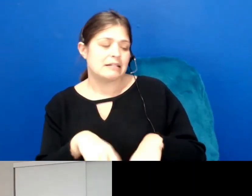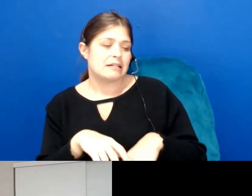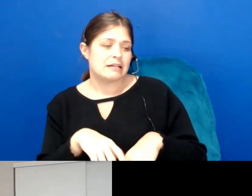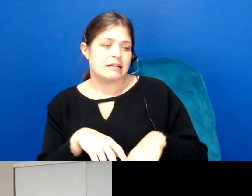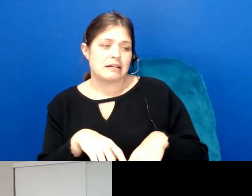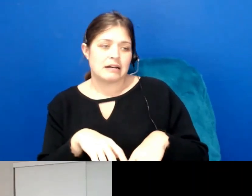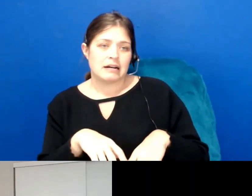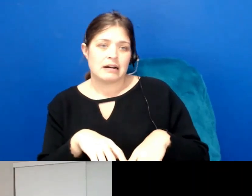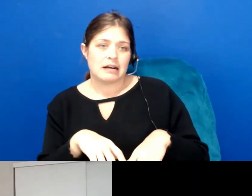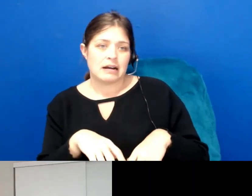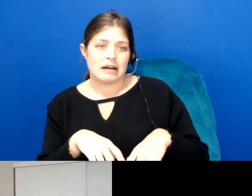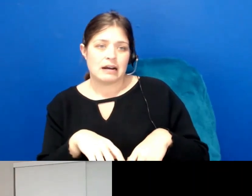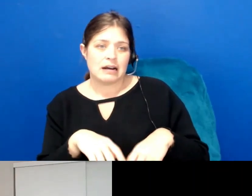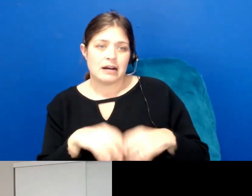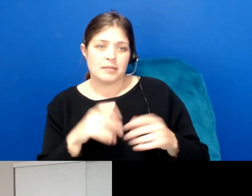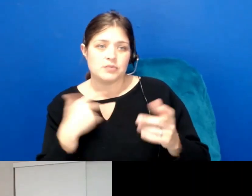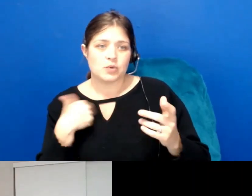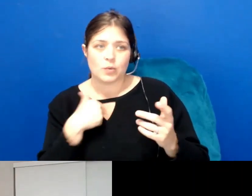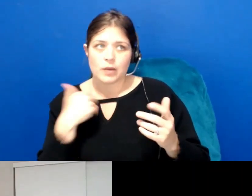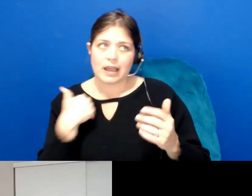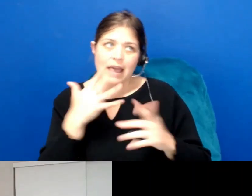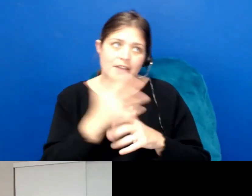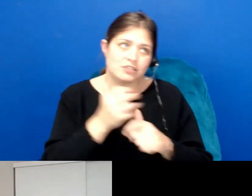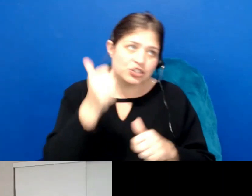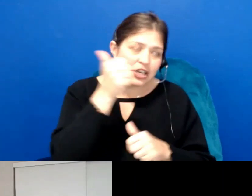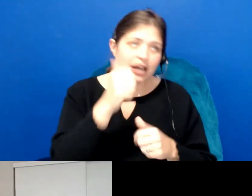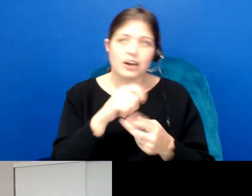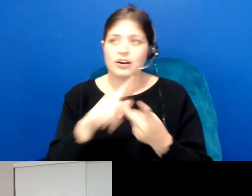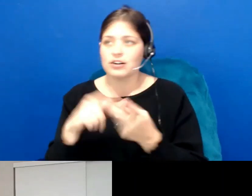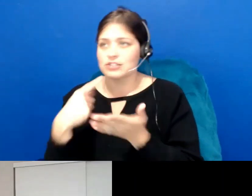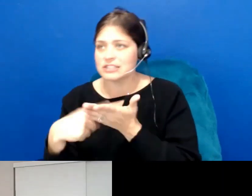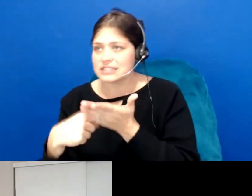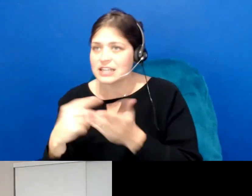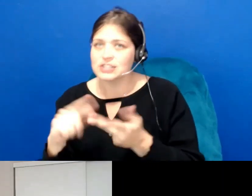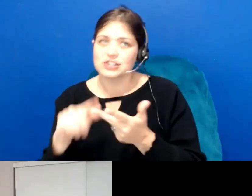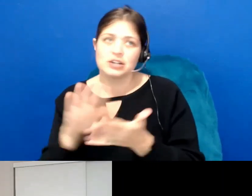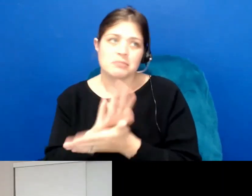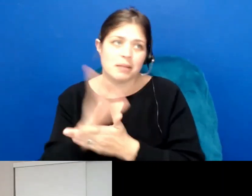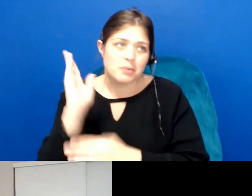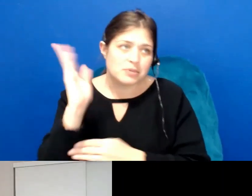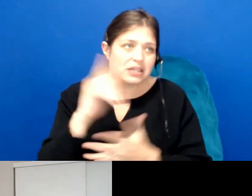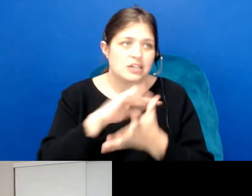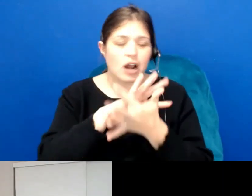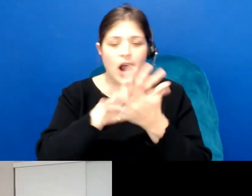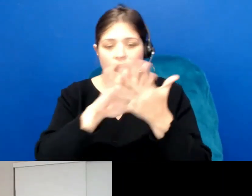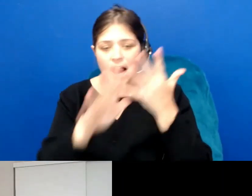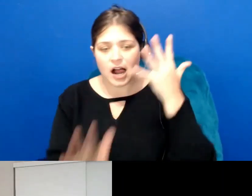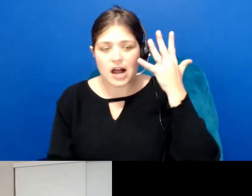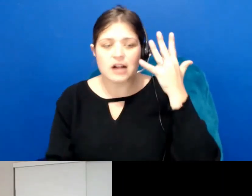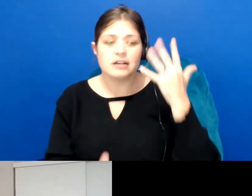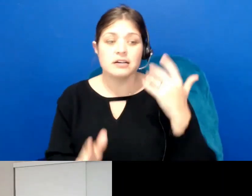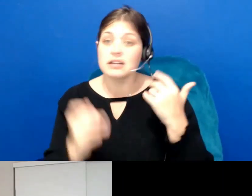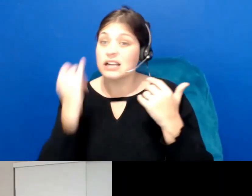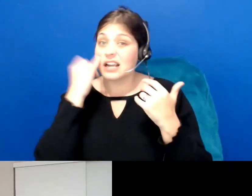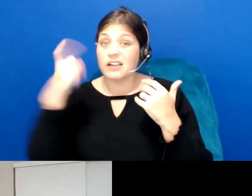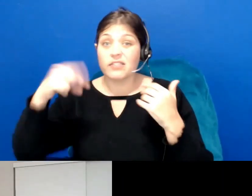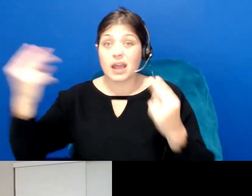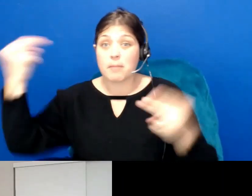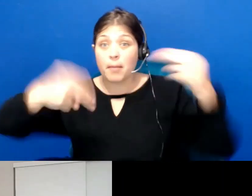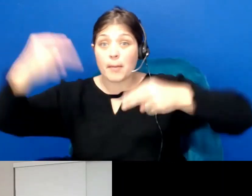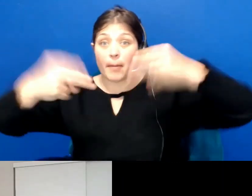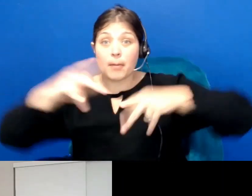role as chair, discussant, paper presenter, or whatever else, want in at the same time, it's not going to